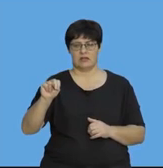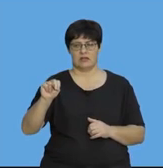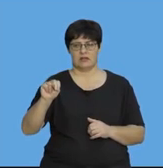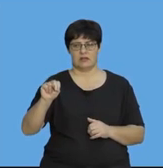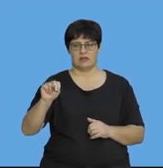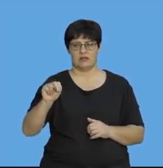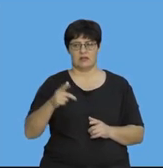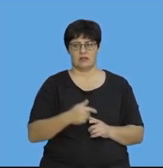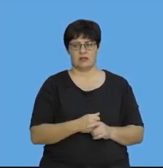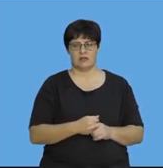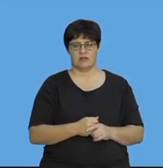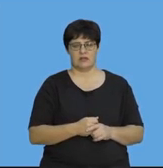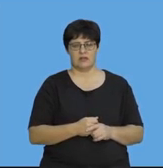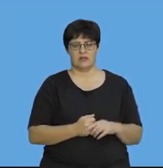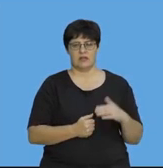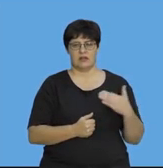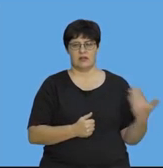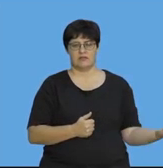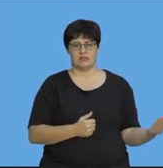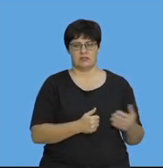16,714,29 newtons